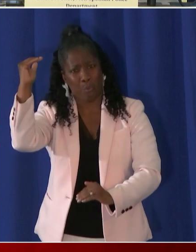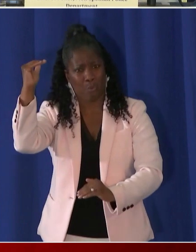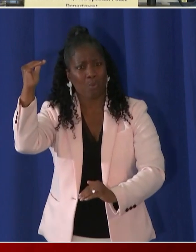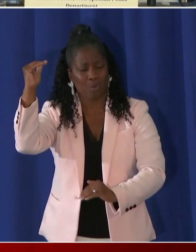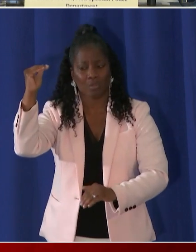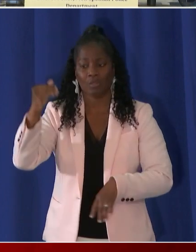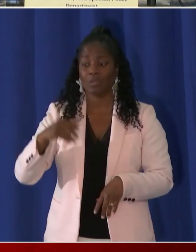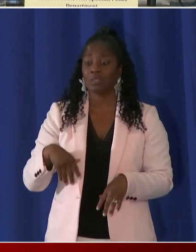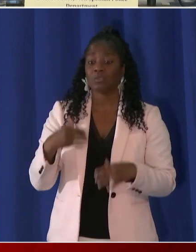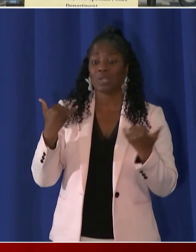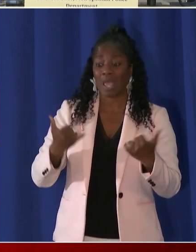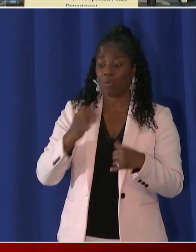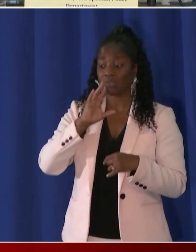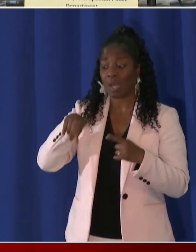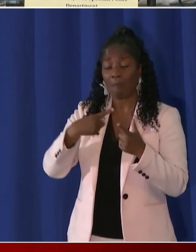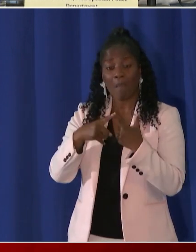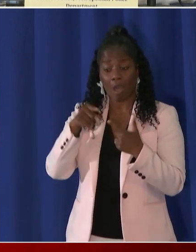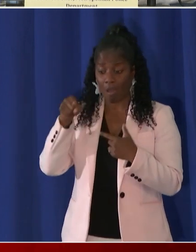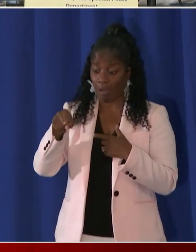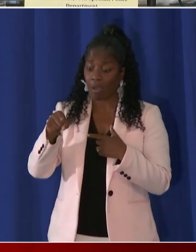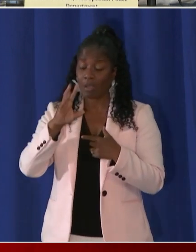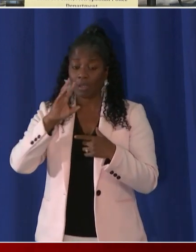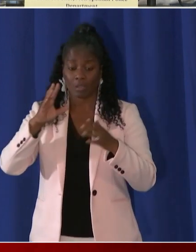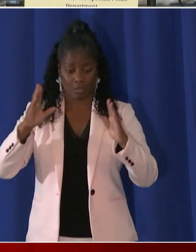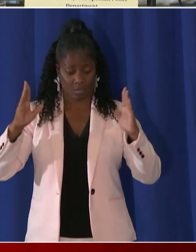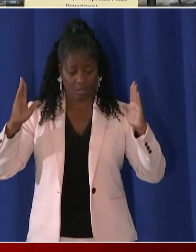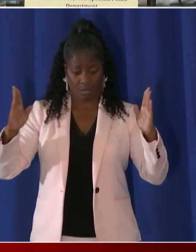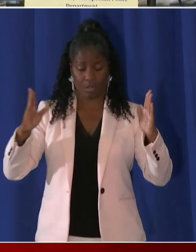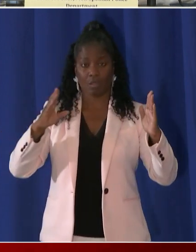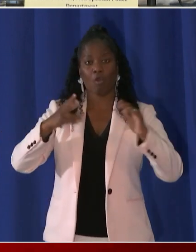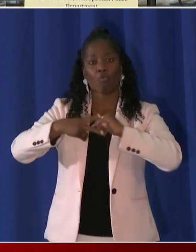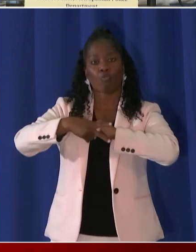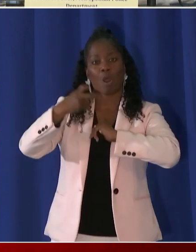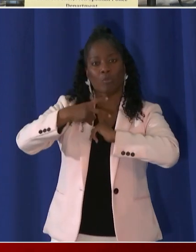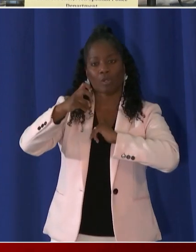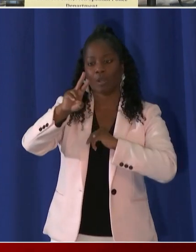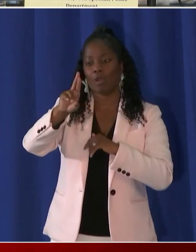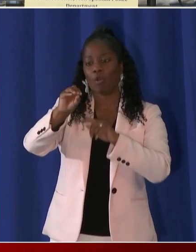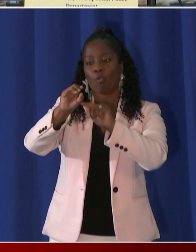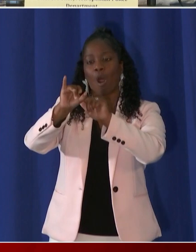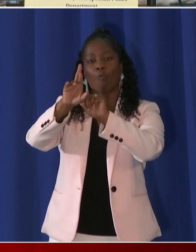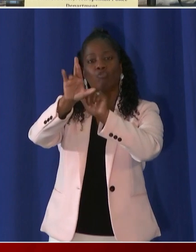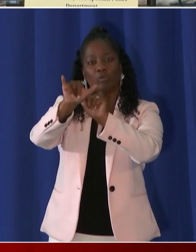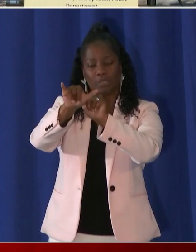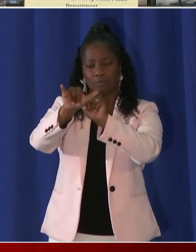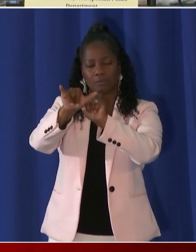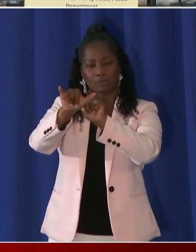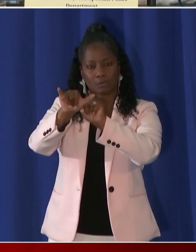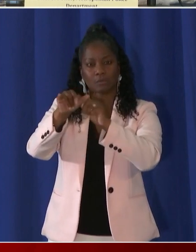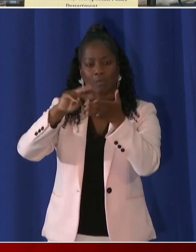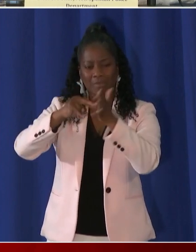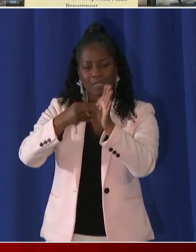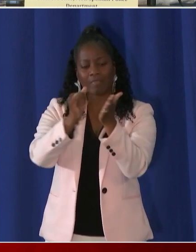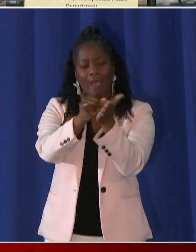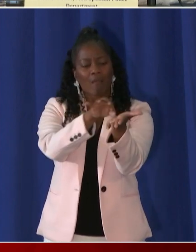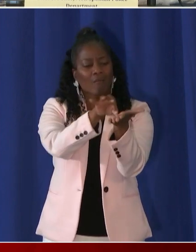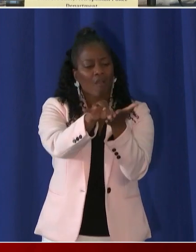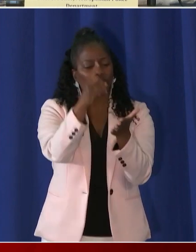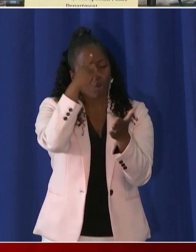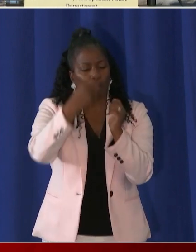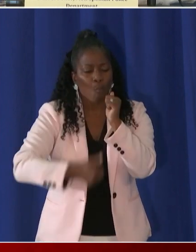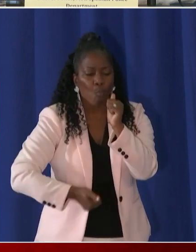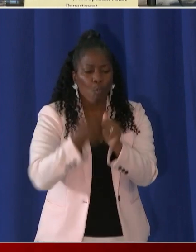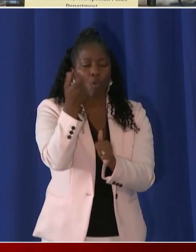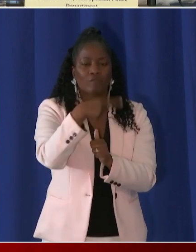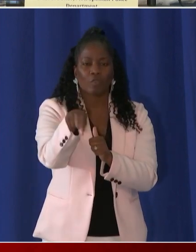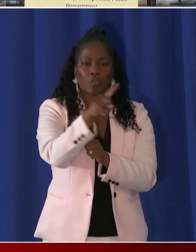when we talk about over, we're talking in the space of robbery, right? That accounts for the majority of